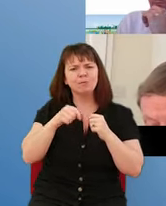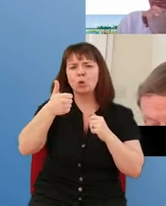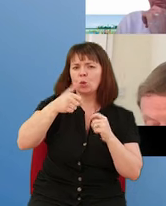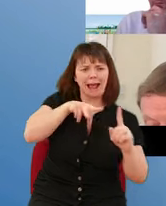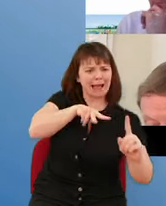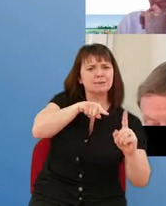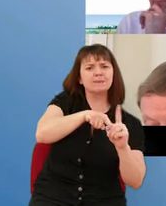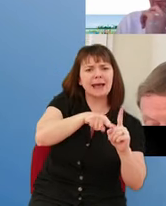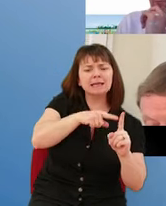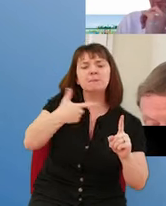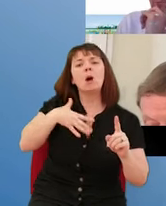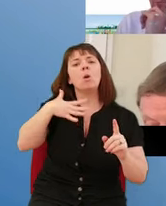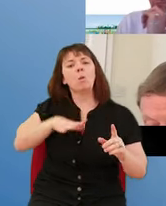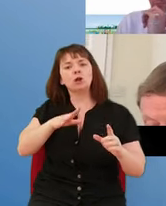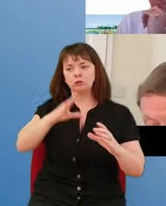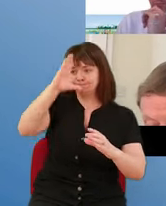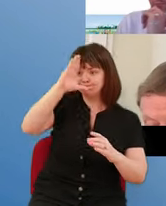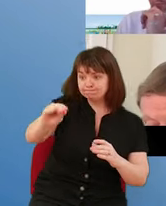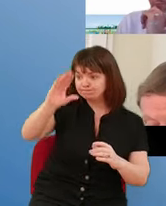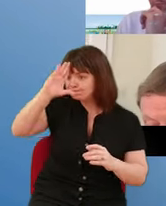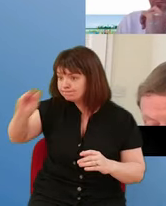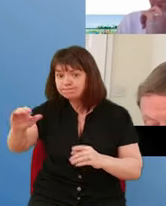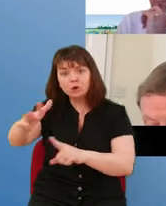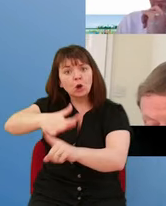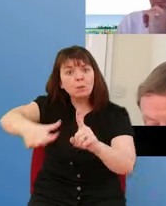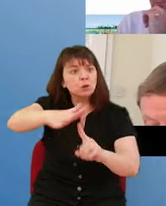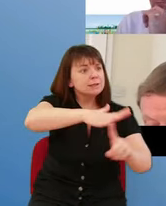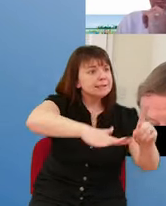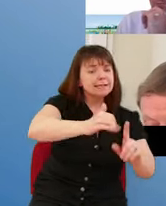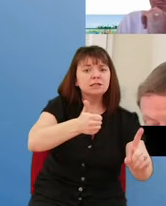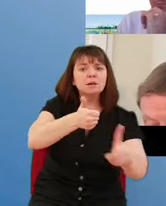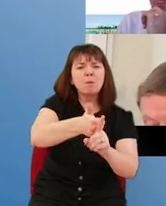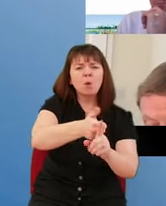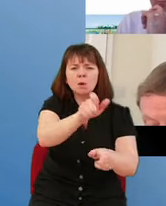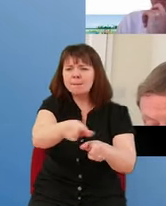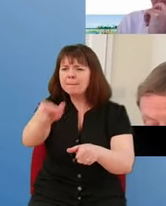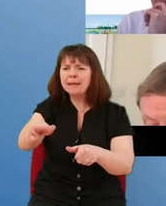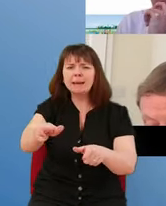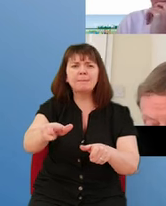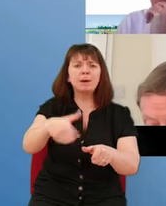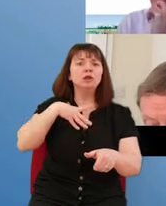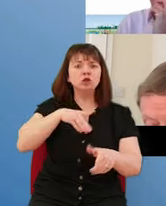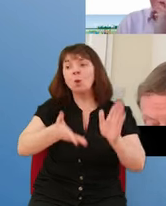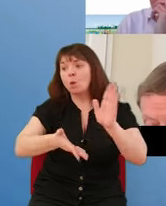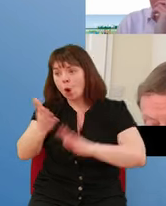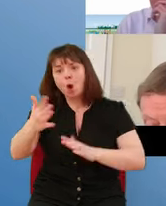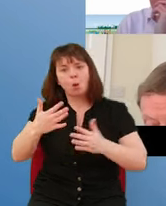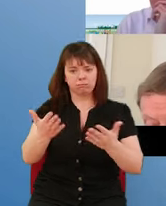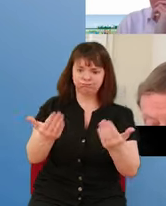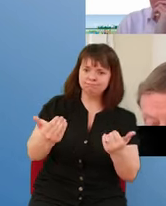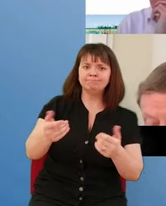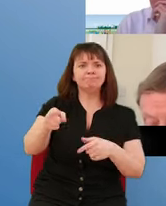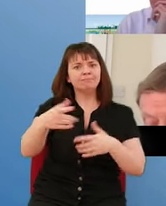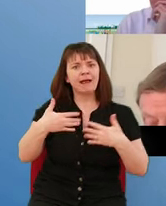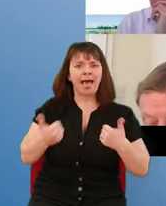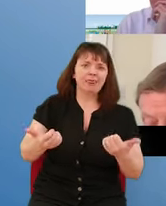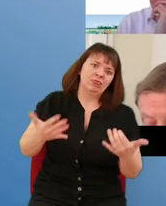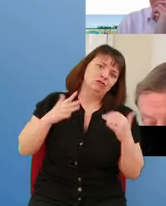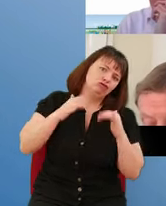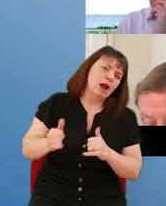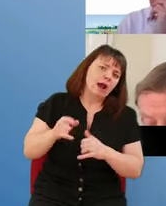was important. So interested in our approach to kind of put some resource into nurses doing the health checks for now, but I think we've got to think